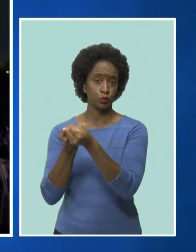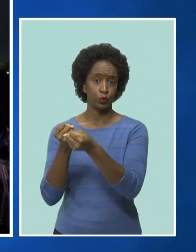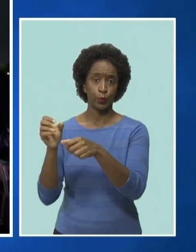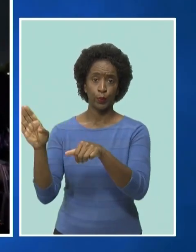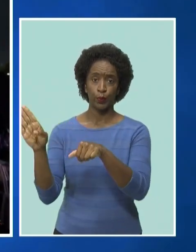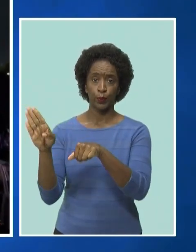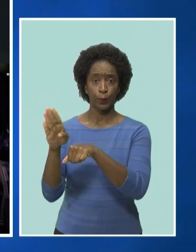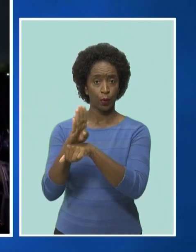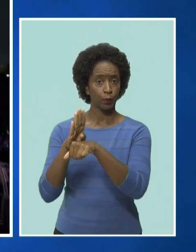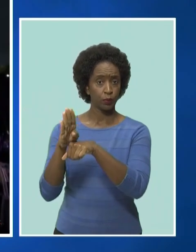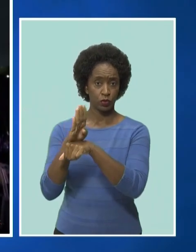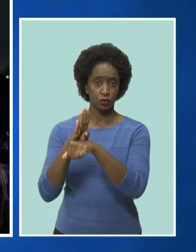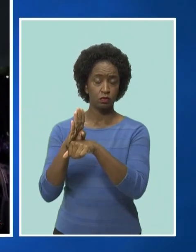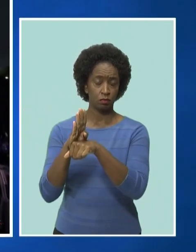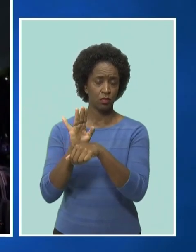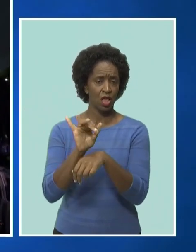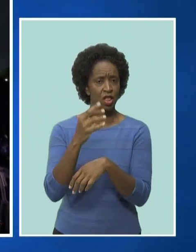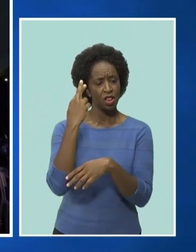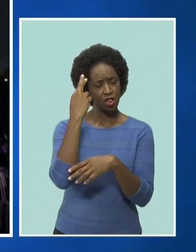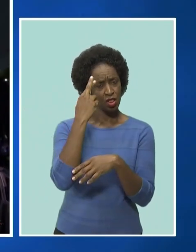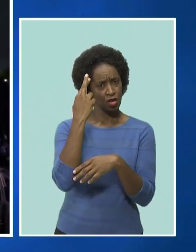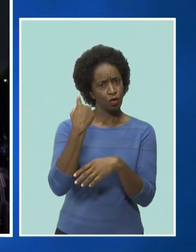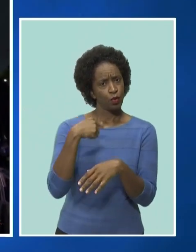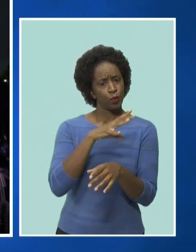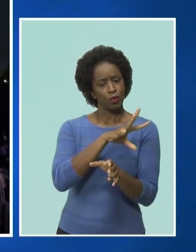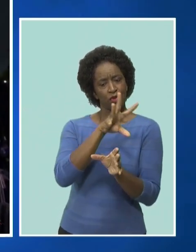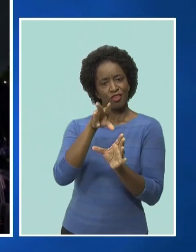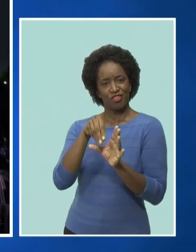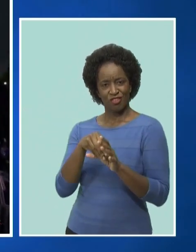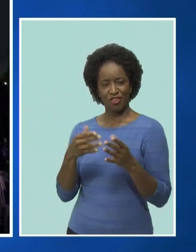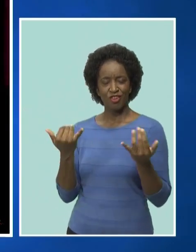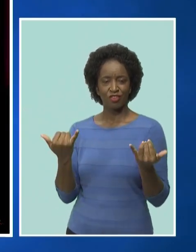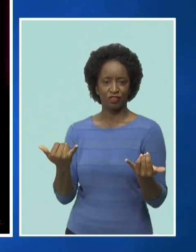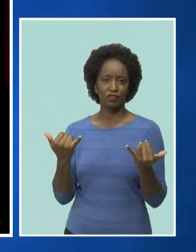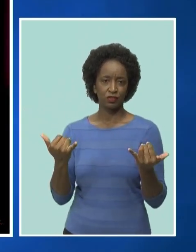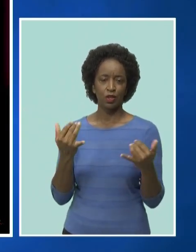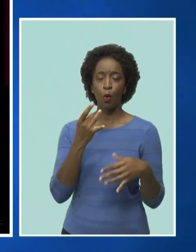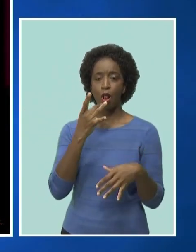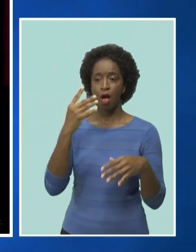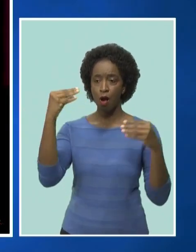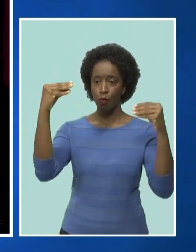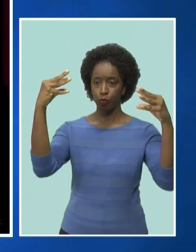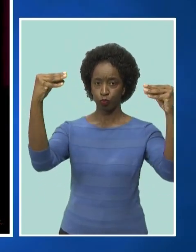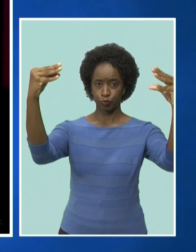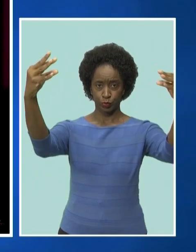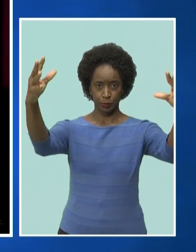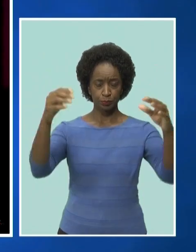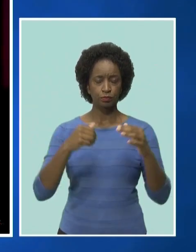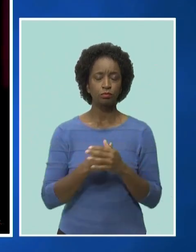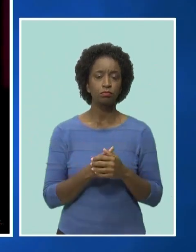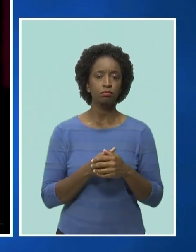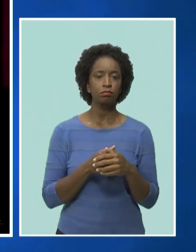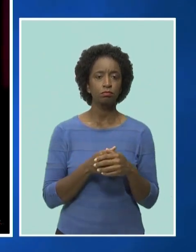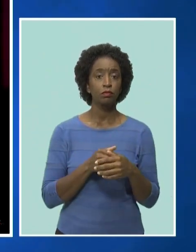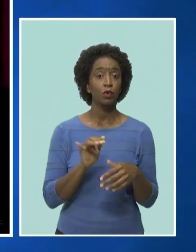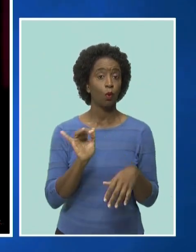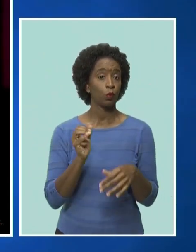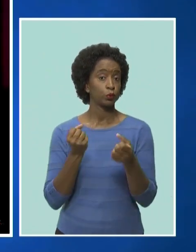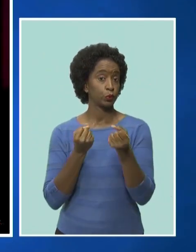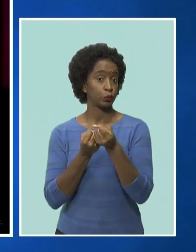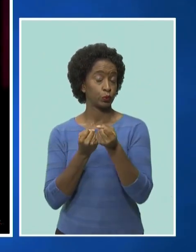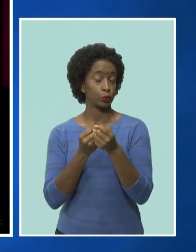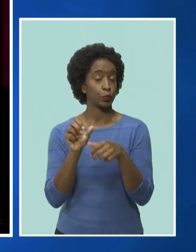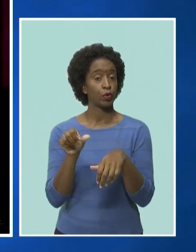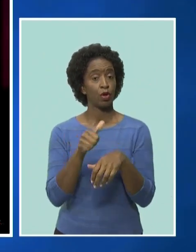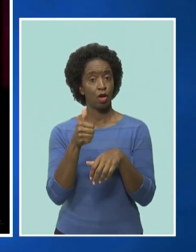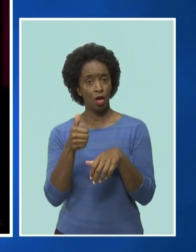reason we continue to be a part of this ceremonious occasion, as well as several other national events and programs throughout the